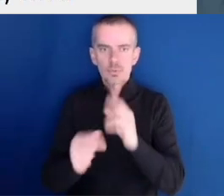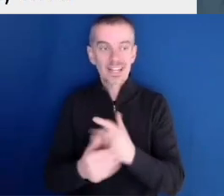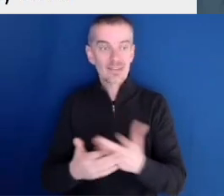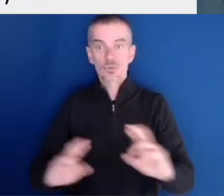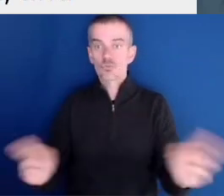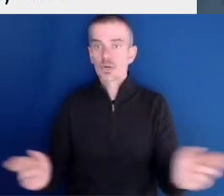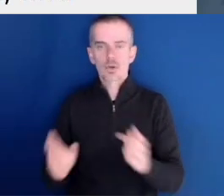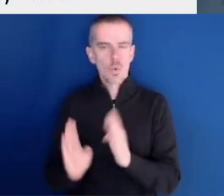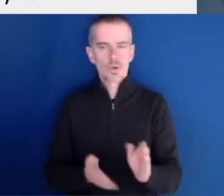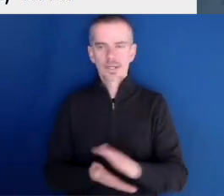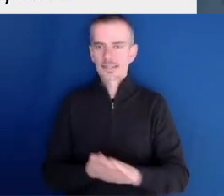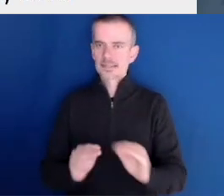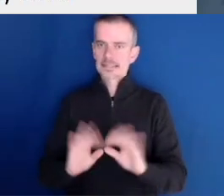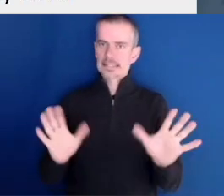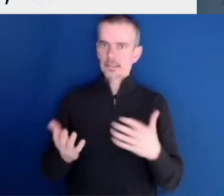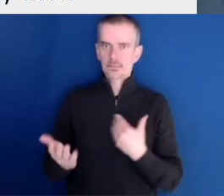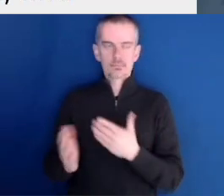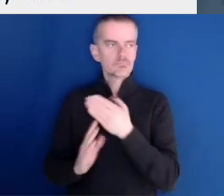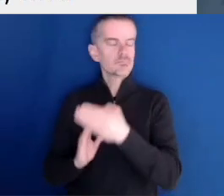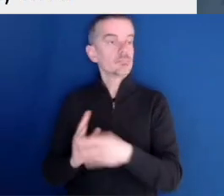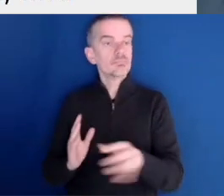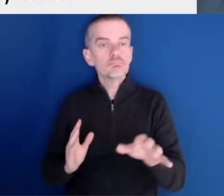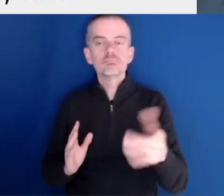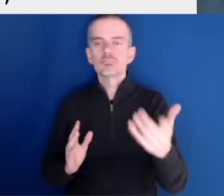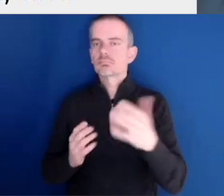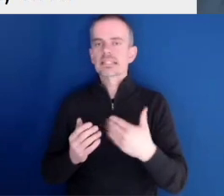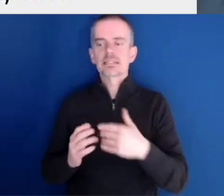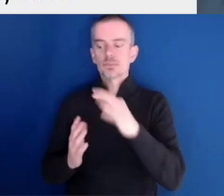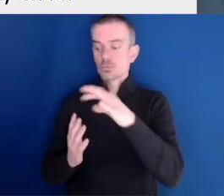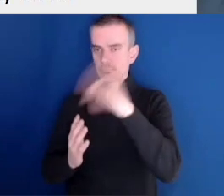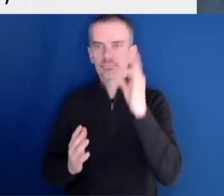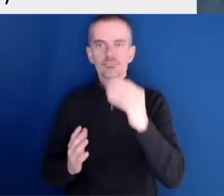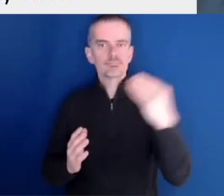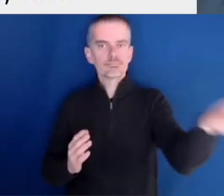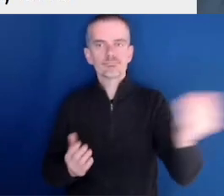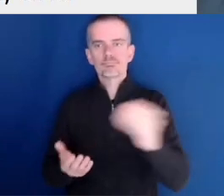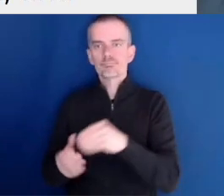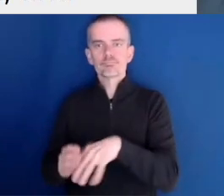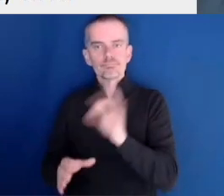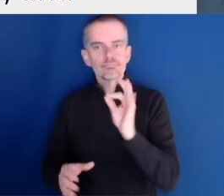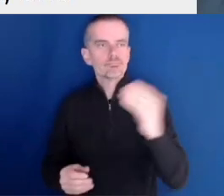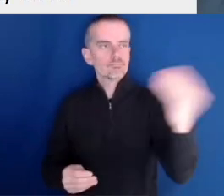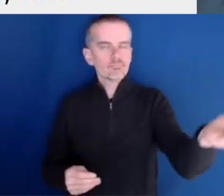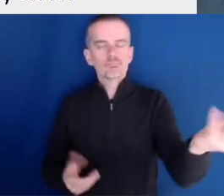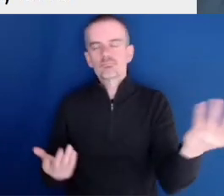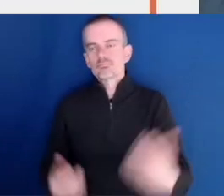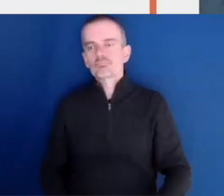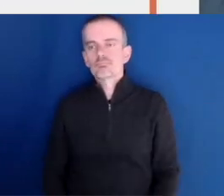and it's organized nicely, then you really shouldn't have any issue retrieving the materials that are requested by an auditor.